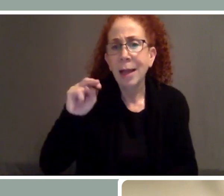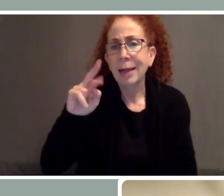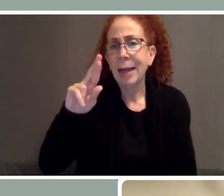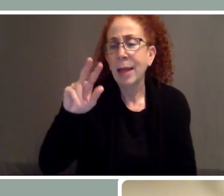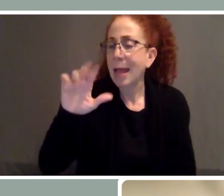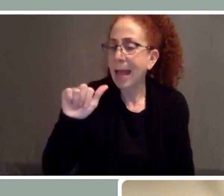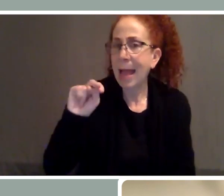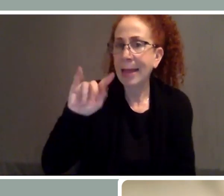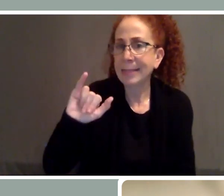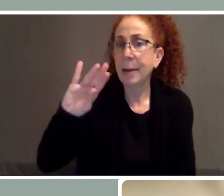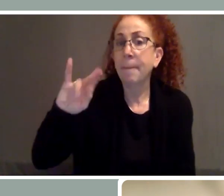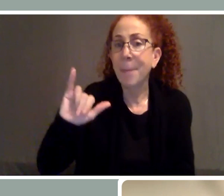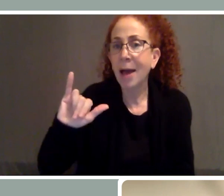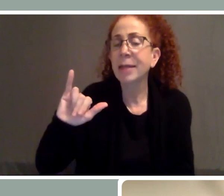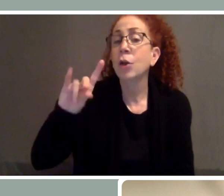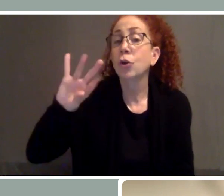drug conjugates, which are